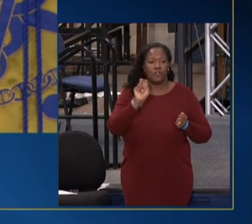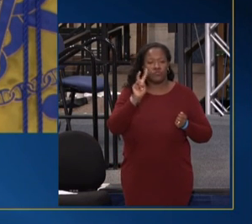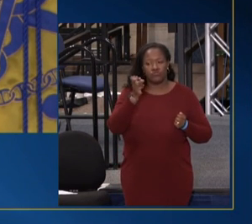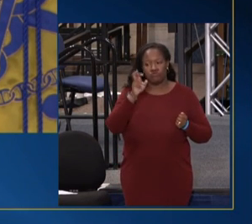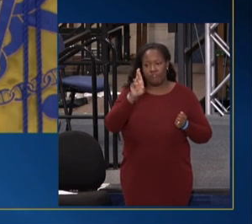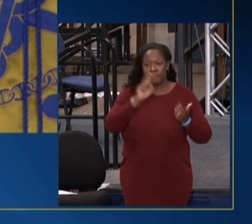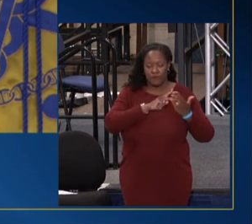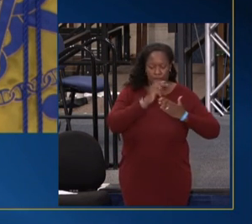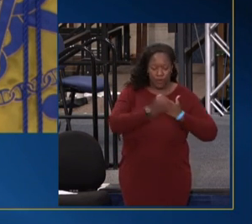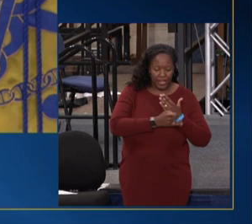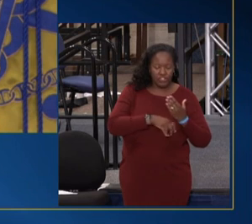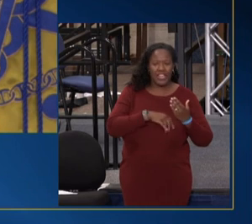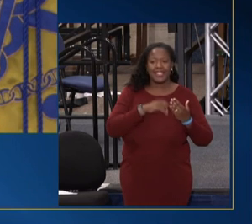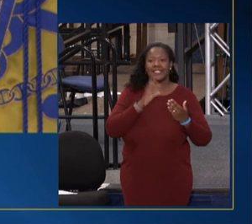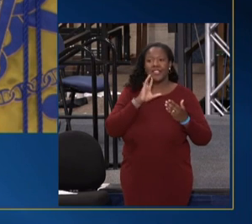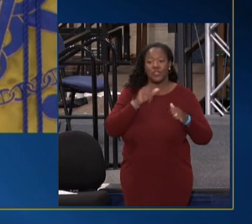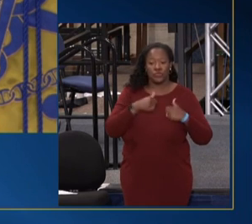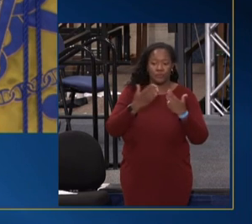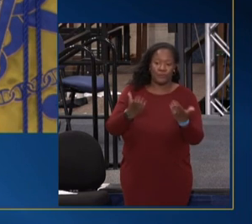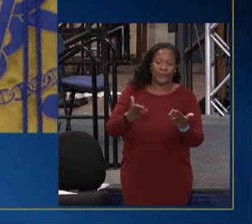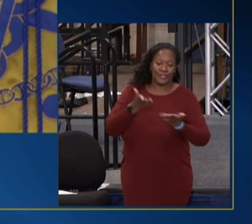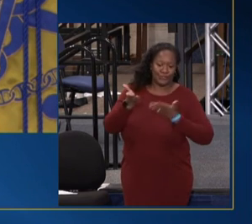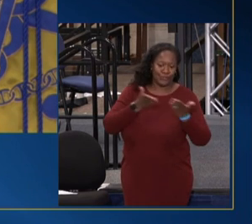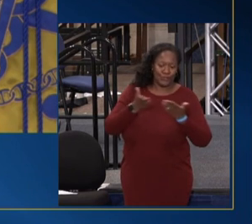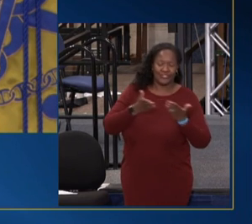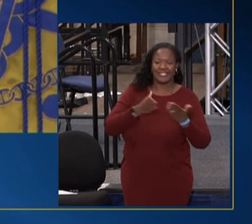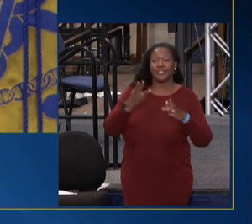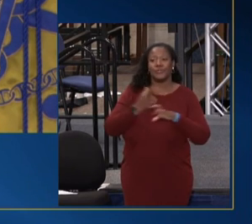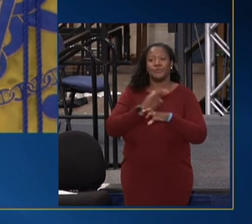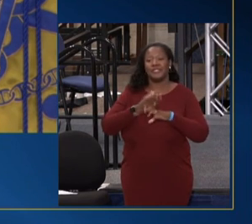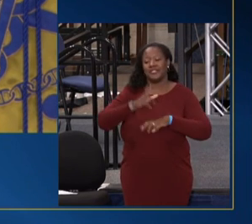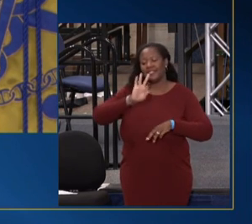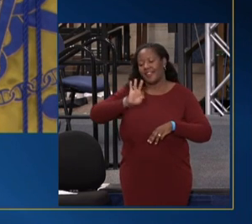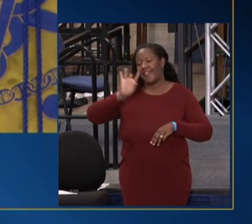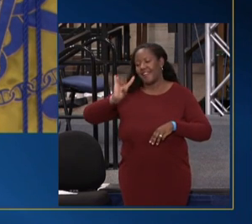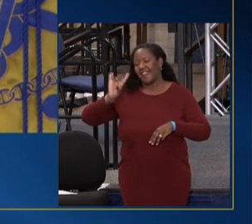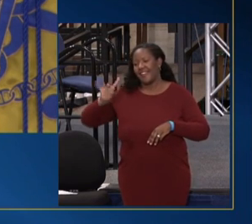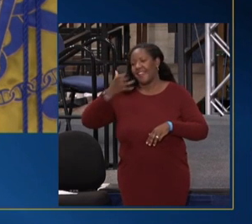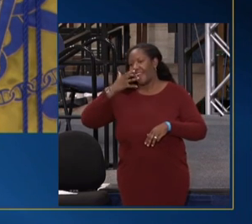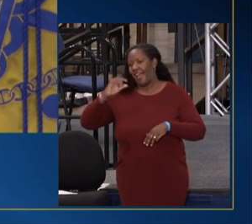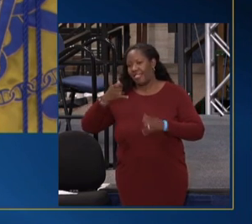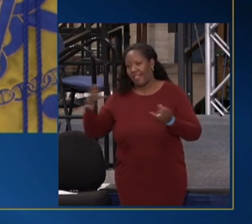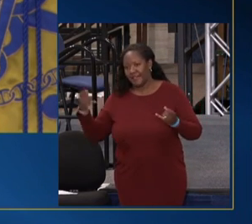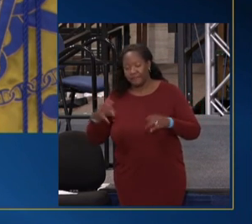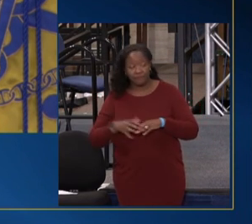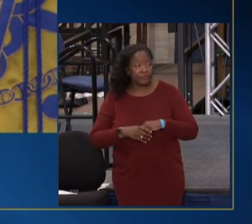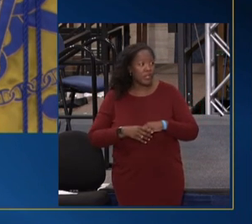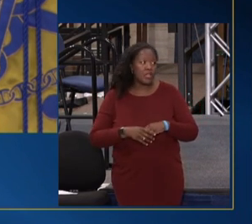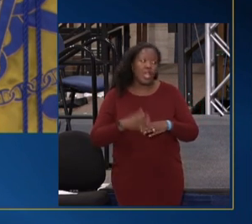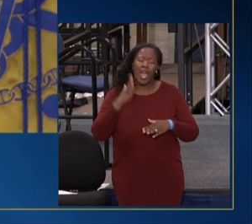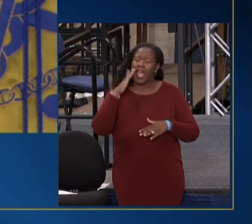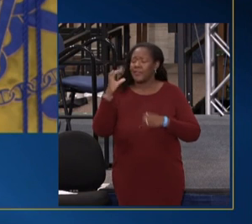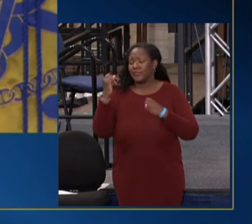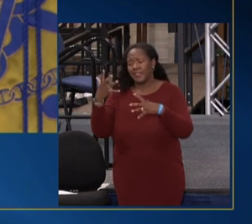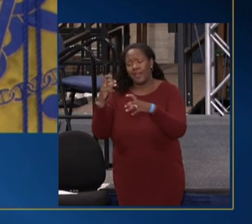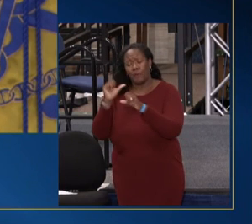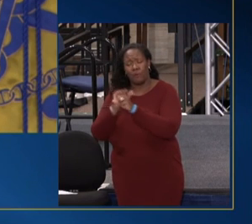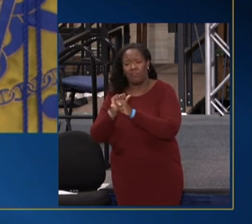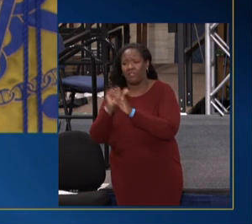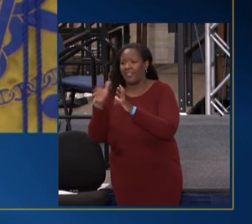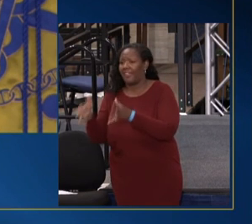services through the 988 hotline to this population. So I know we've got a lot more work to do. I know that we've